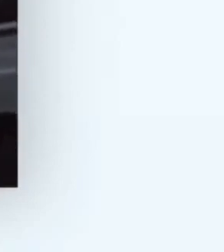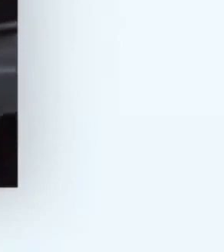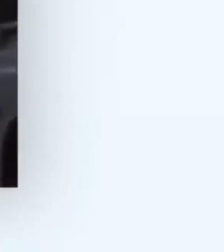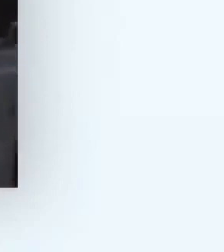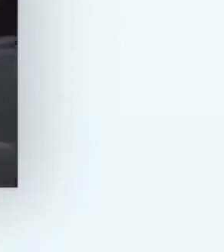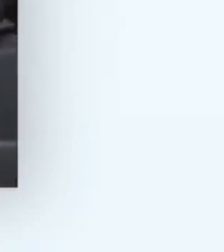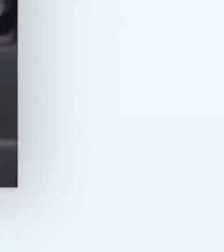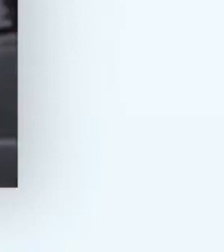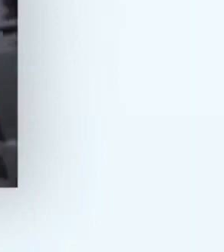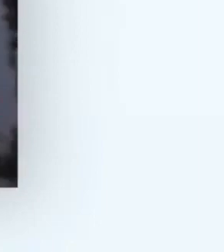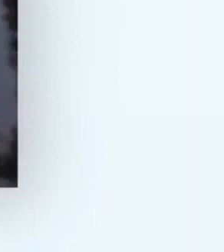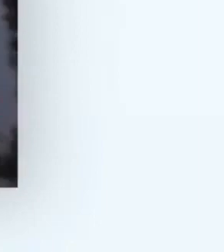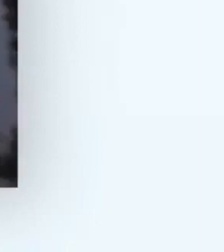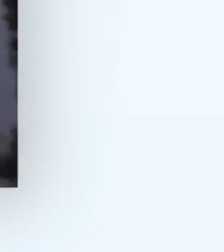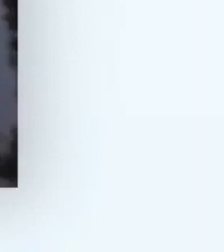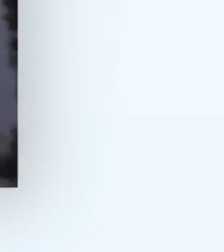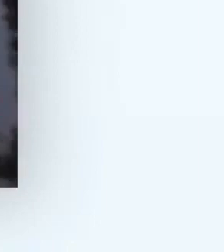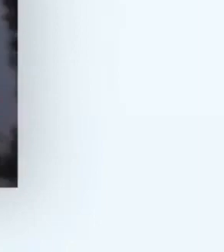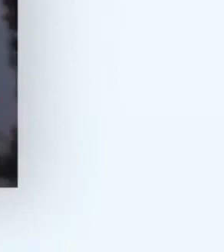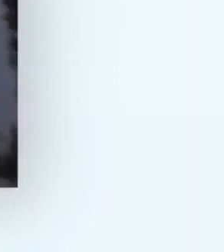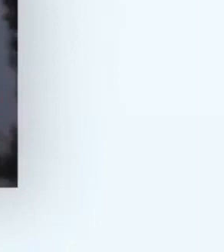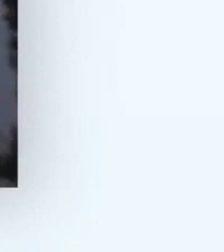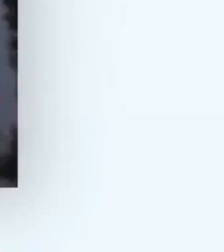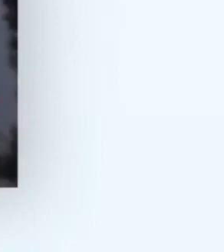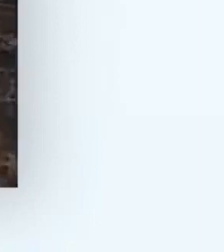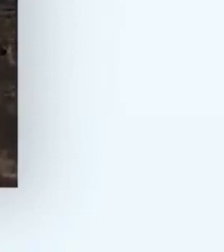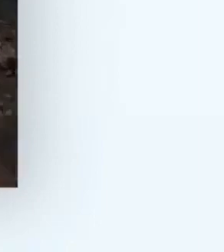out everything else.